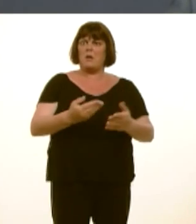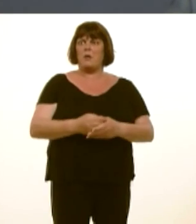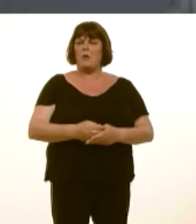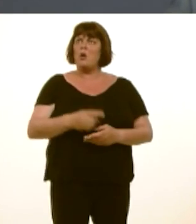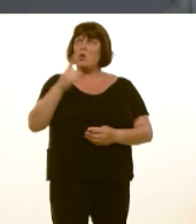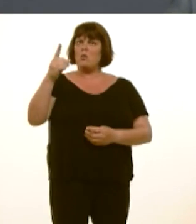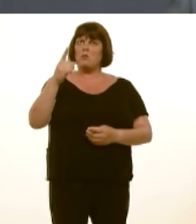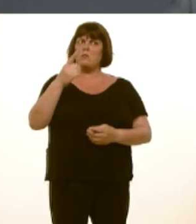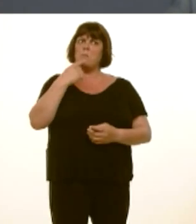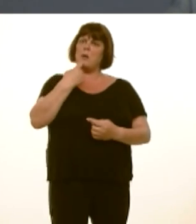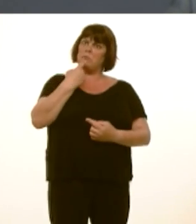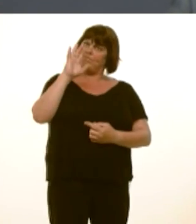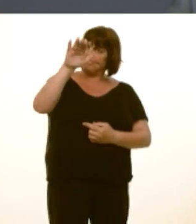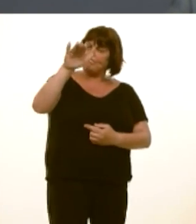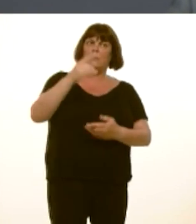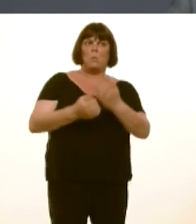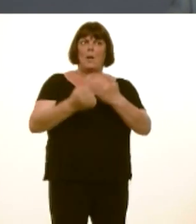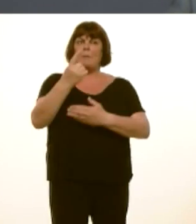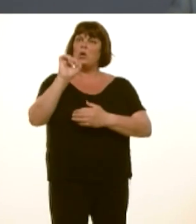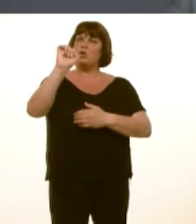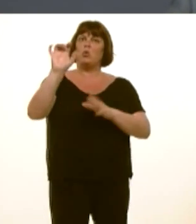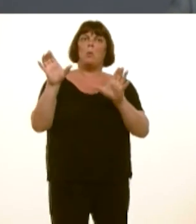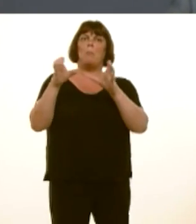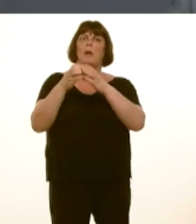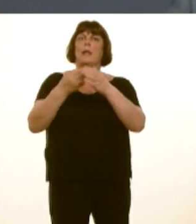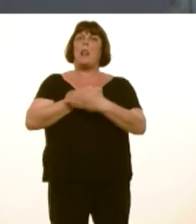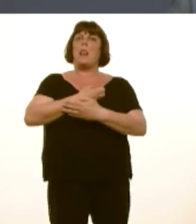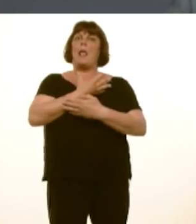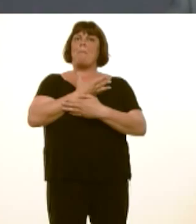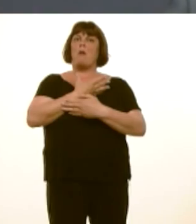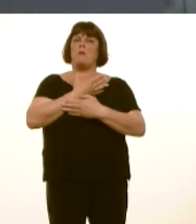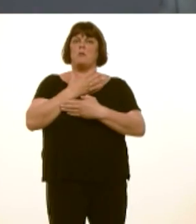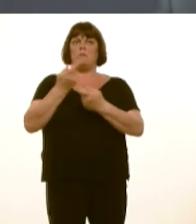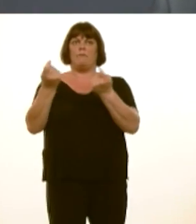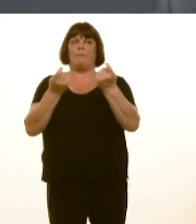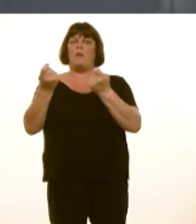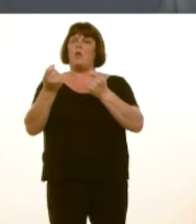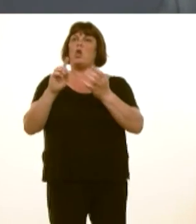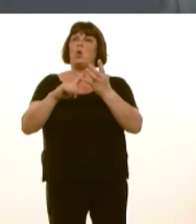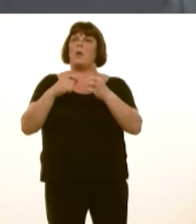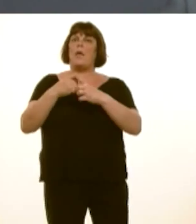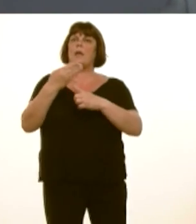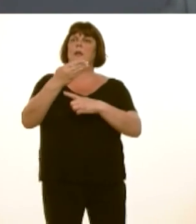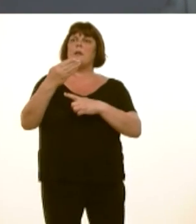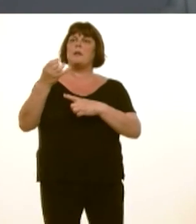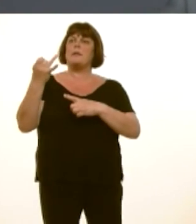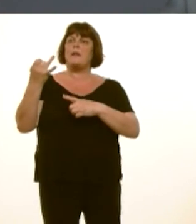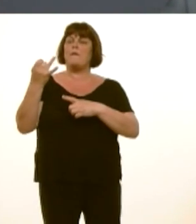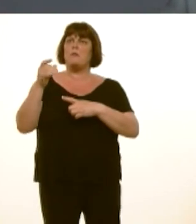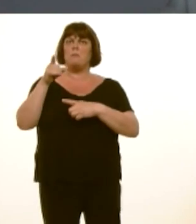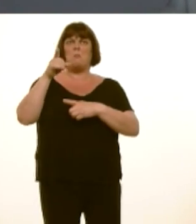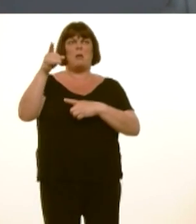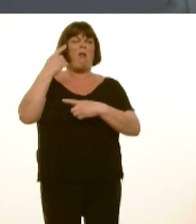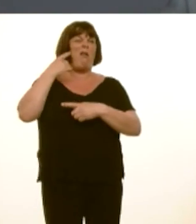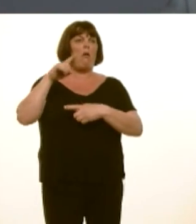matter when your party formed the UK government in 1997, and your party said nothing when it was elected